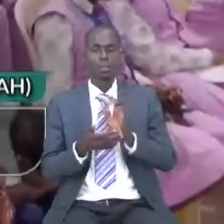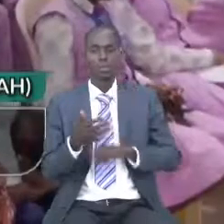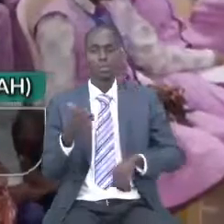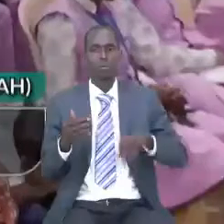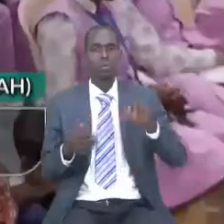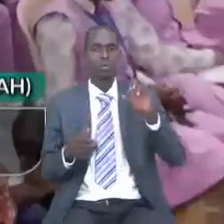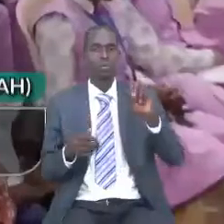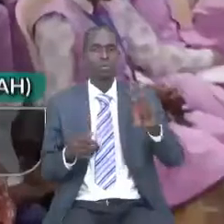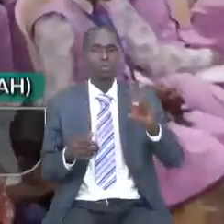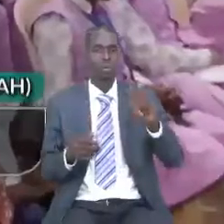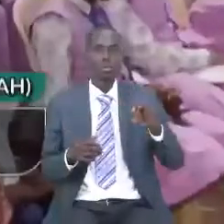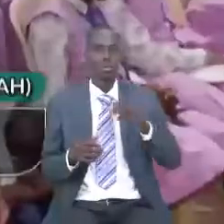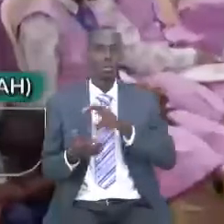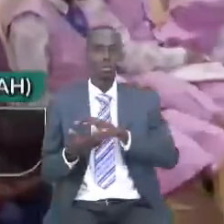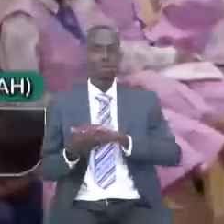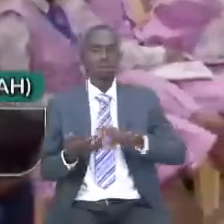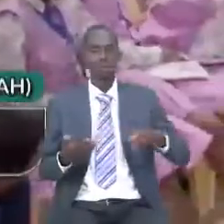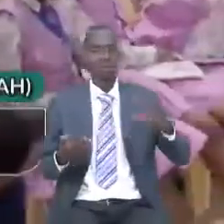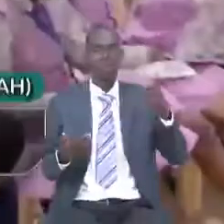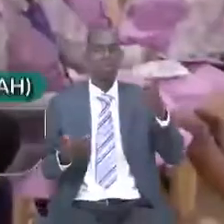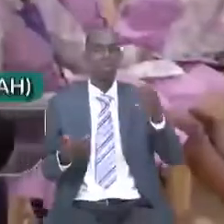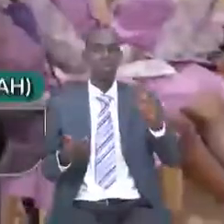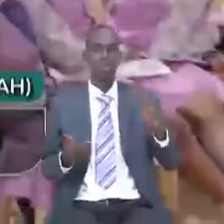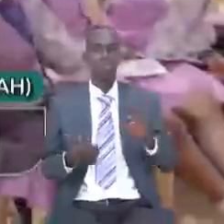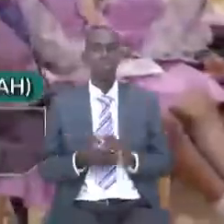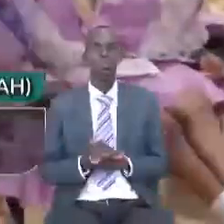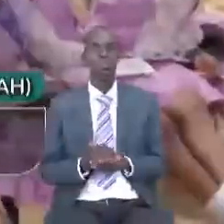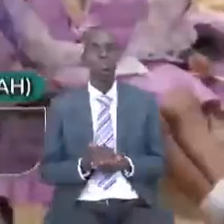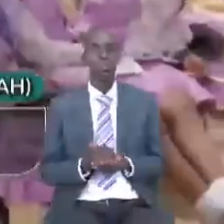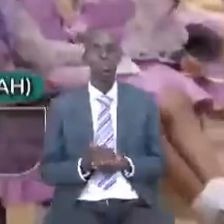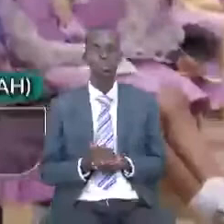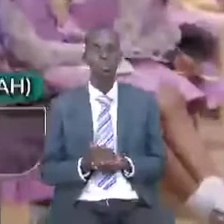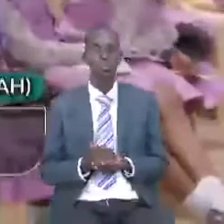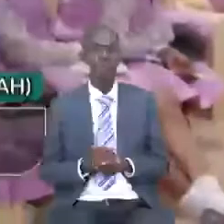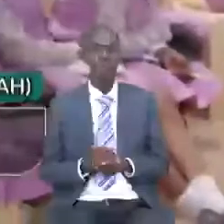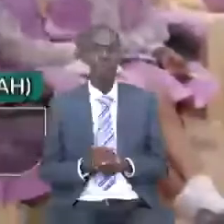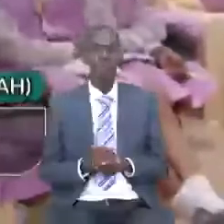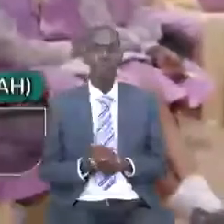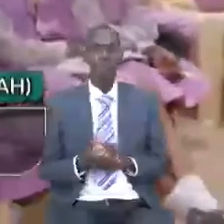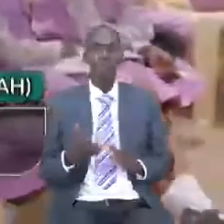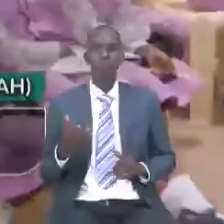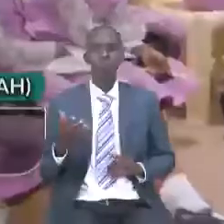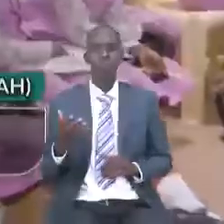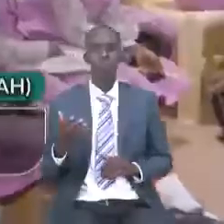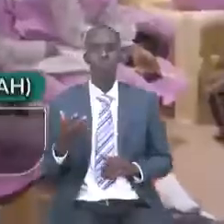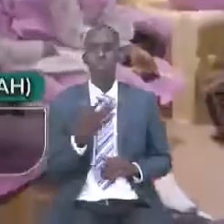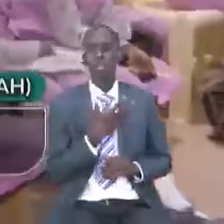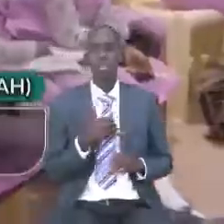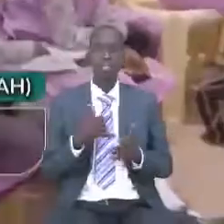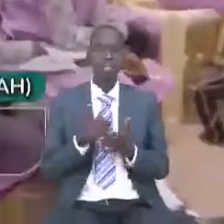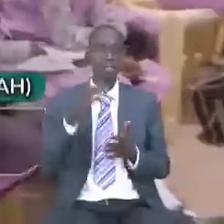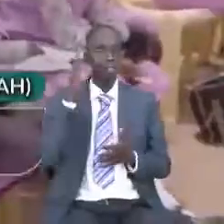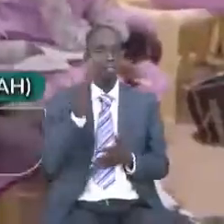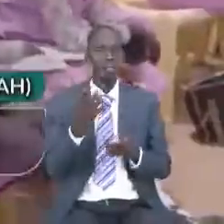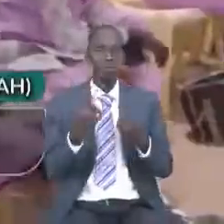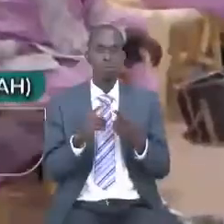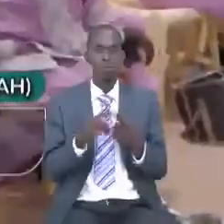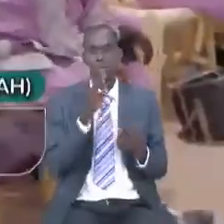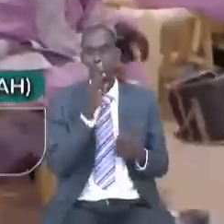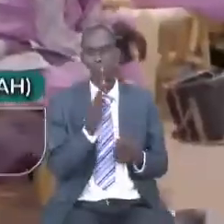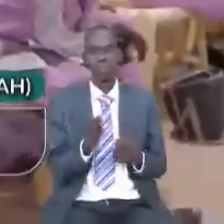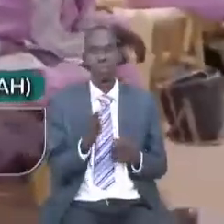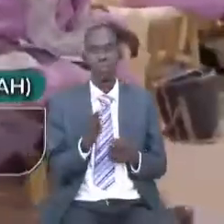In Jeremiah chapter 12 verse 16, and it shall come to pass,